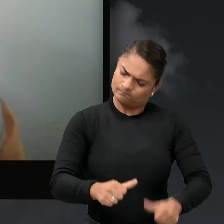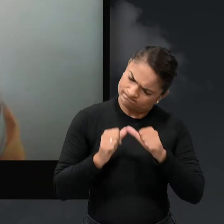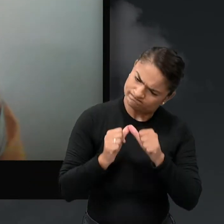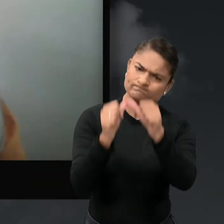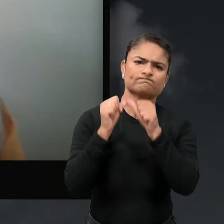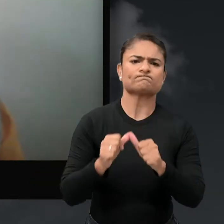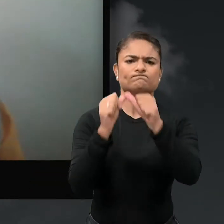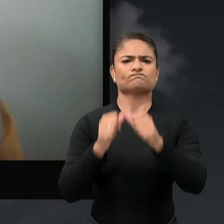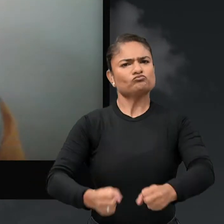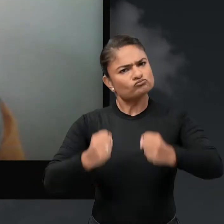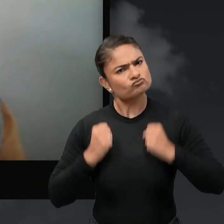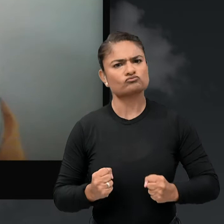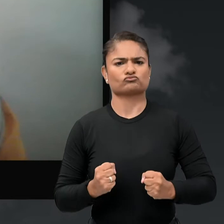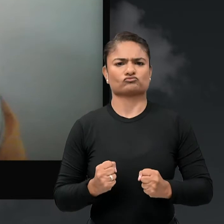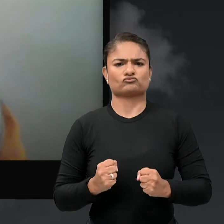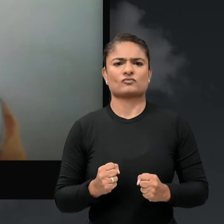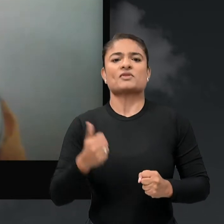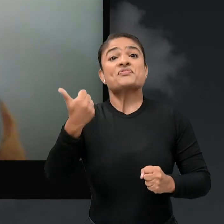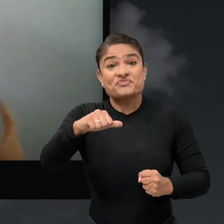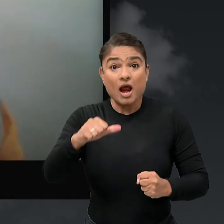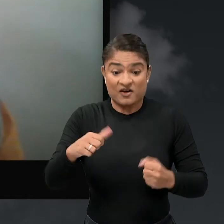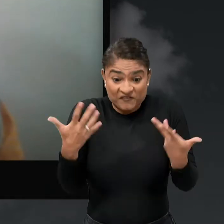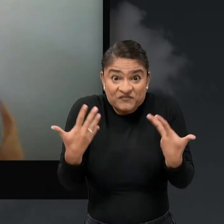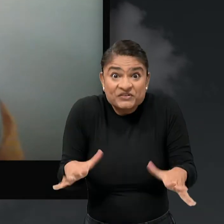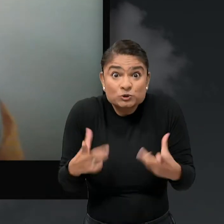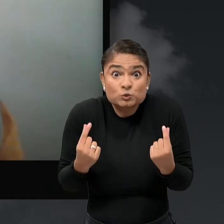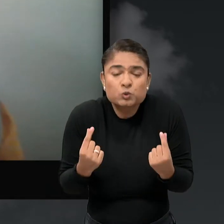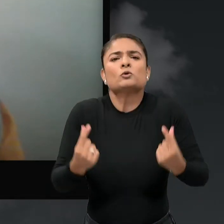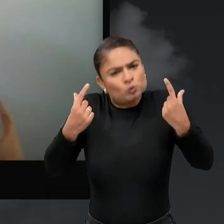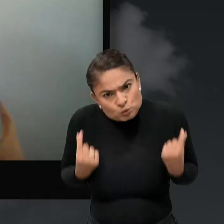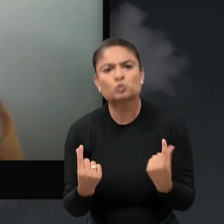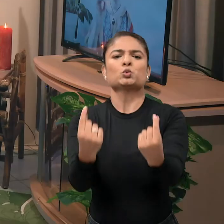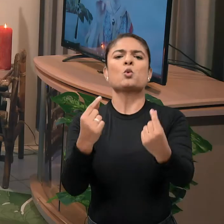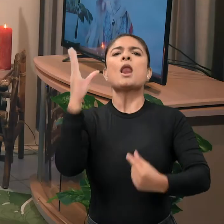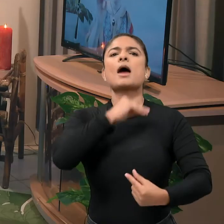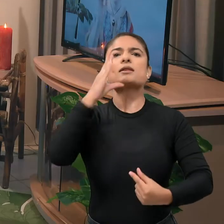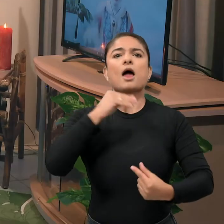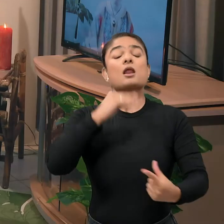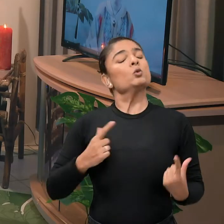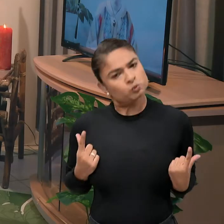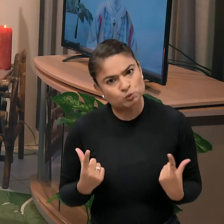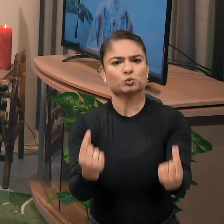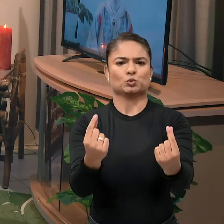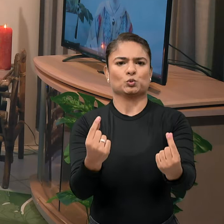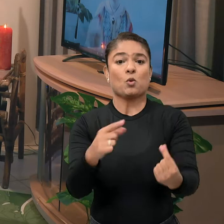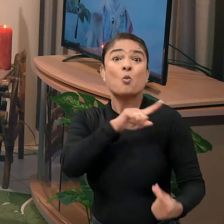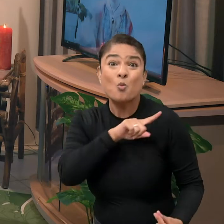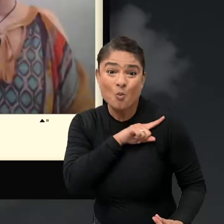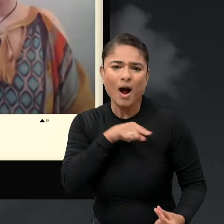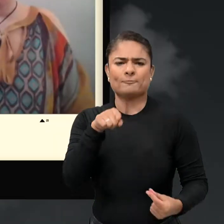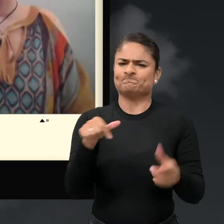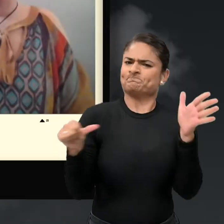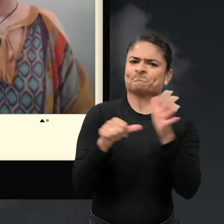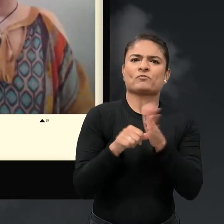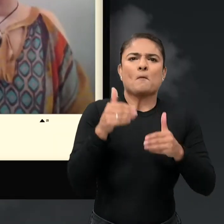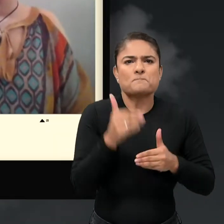And continue to say it, because and then continue to follow it up with action, because I think that's what progress is, and